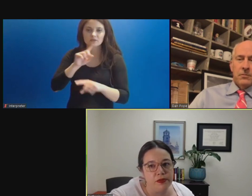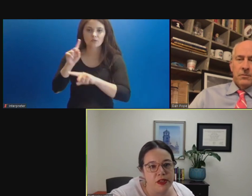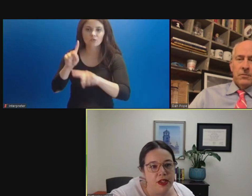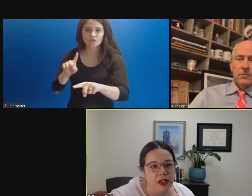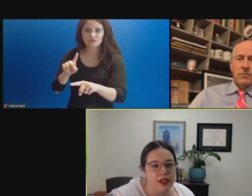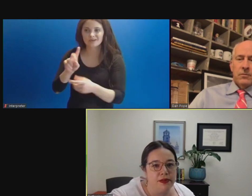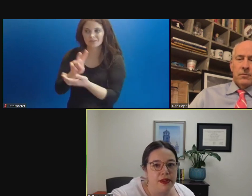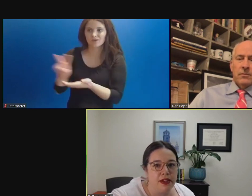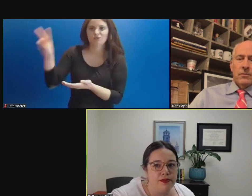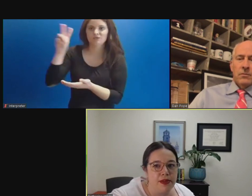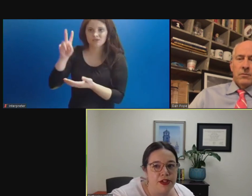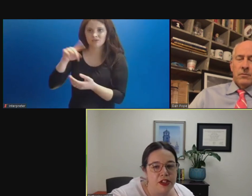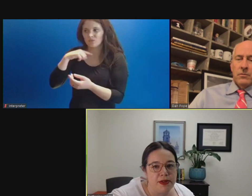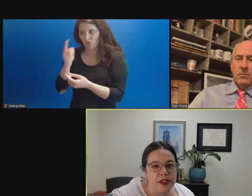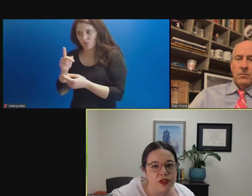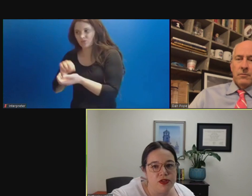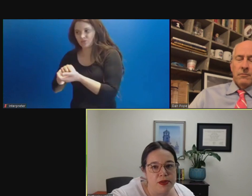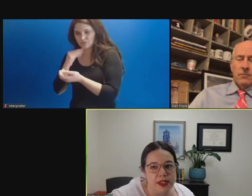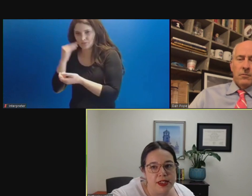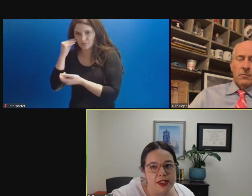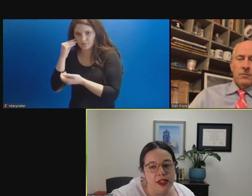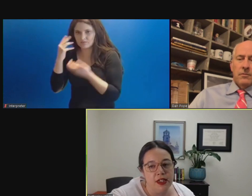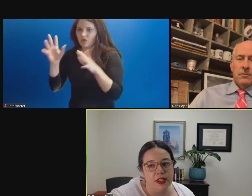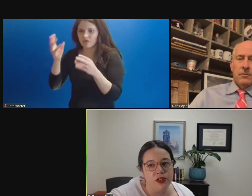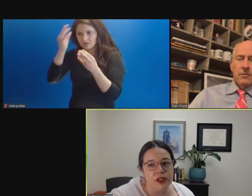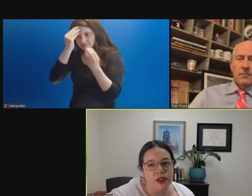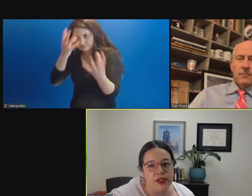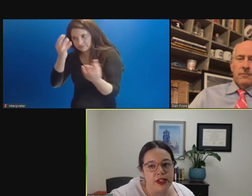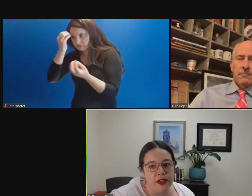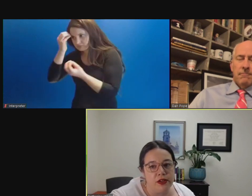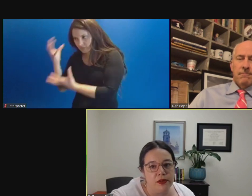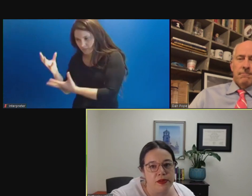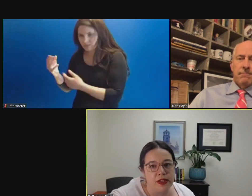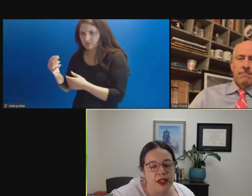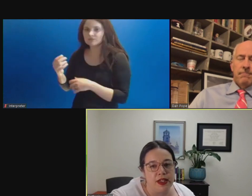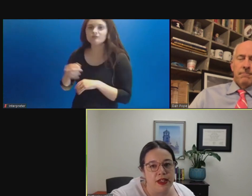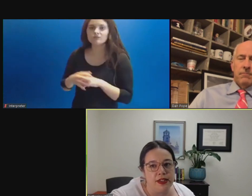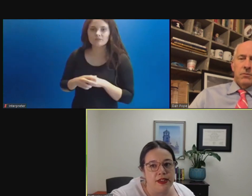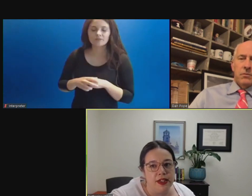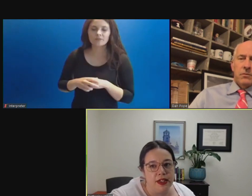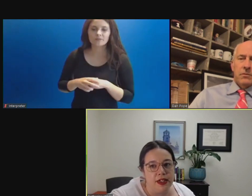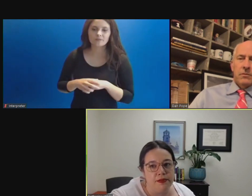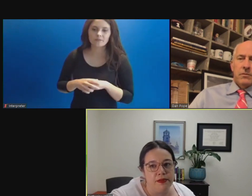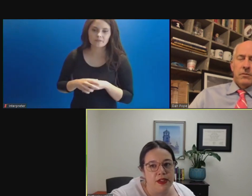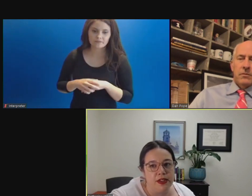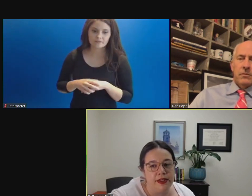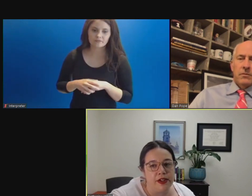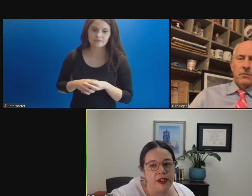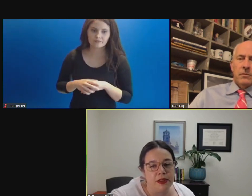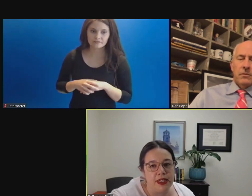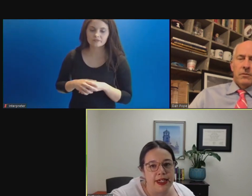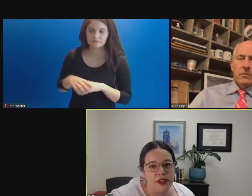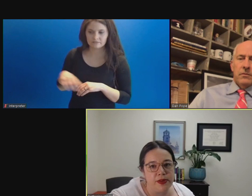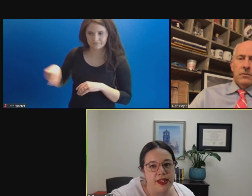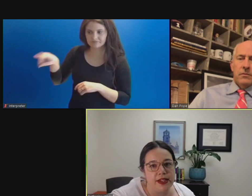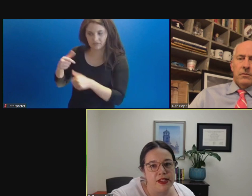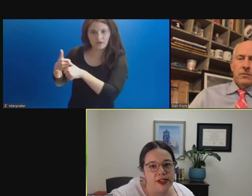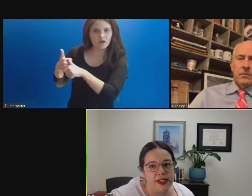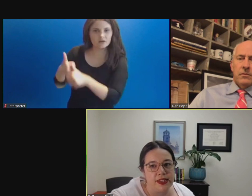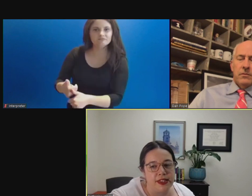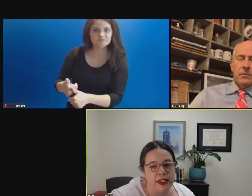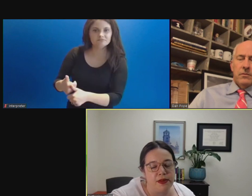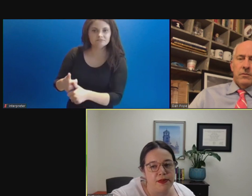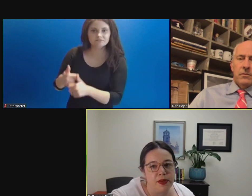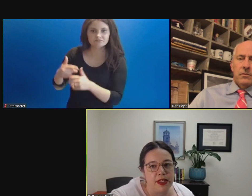nursing homes. That information's been distributed to the nursing homes, and their compliance with that